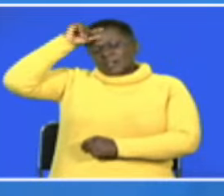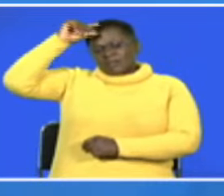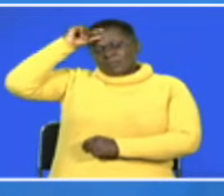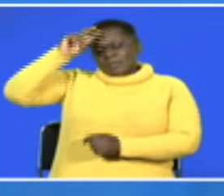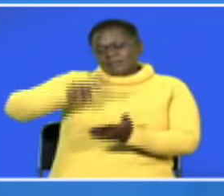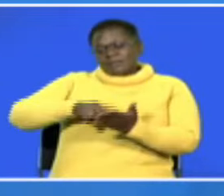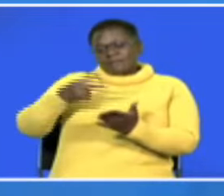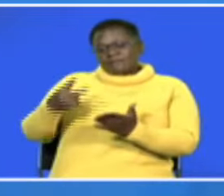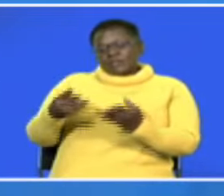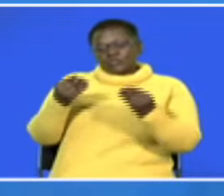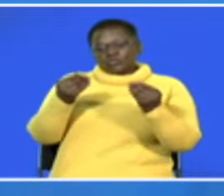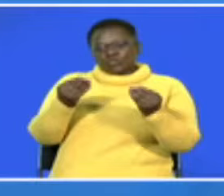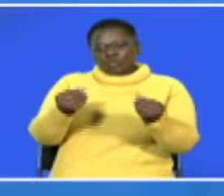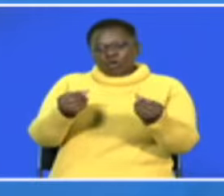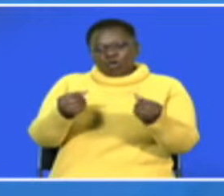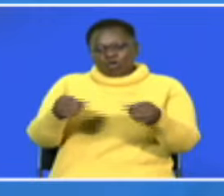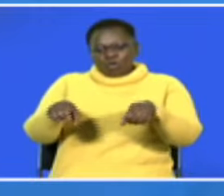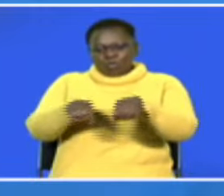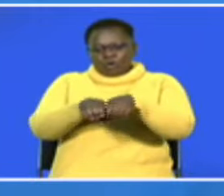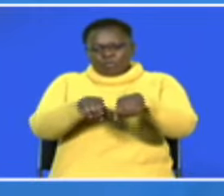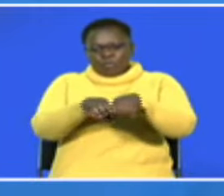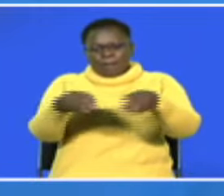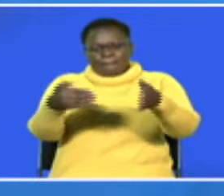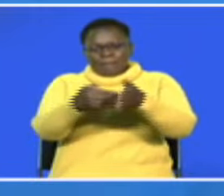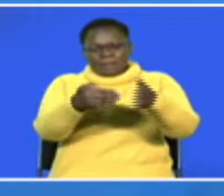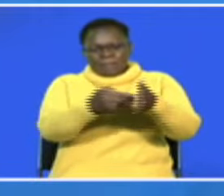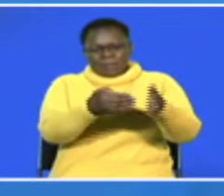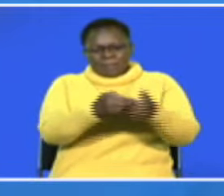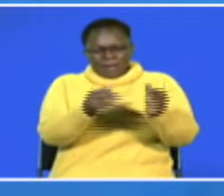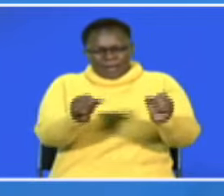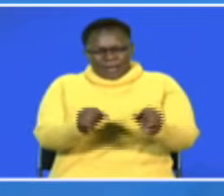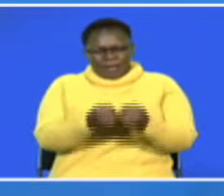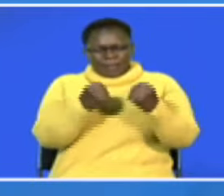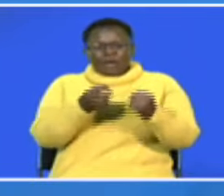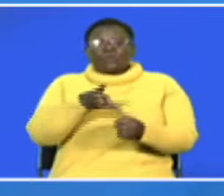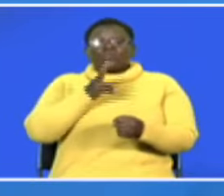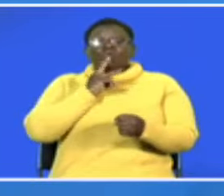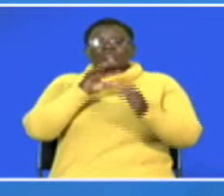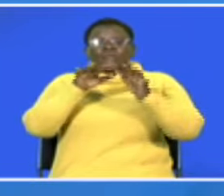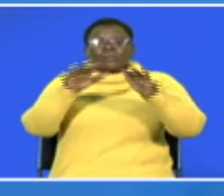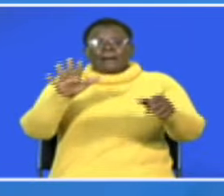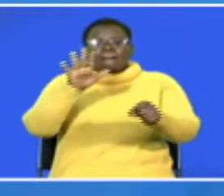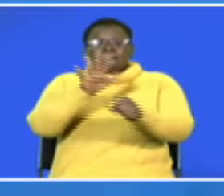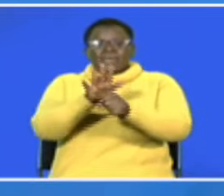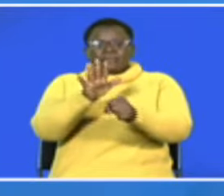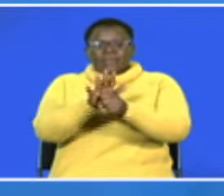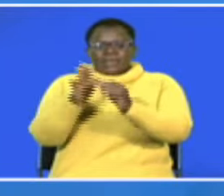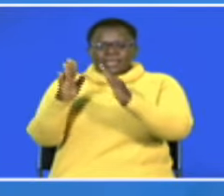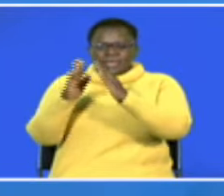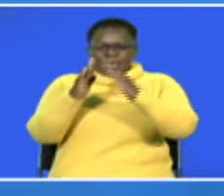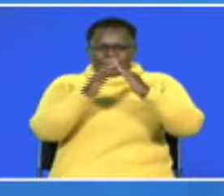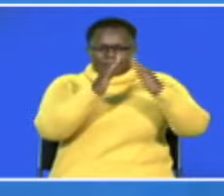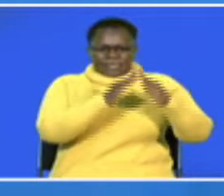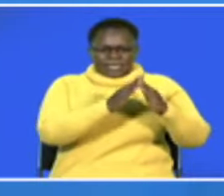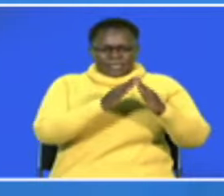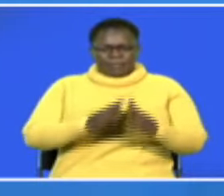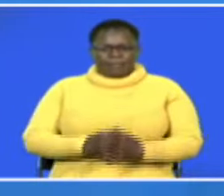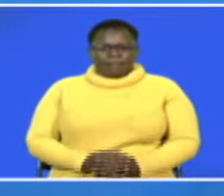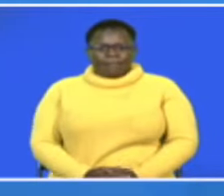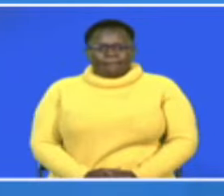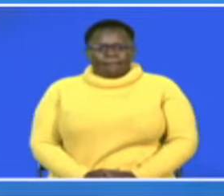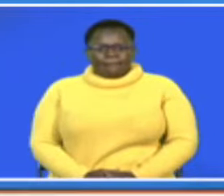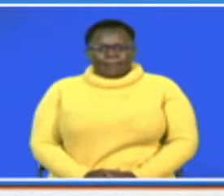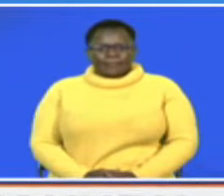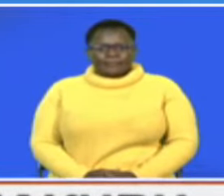of failing to address clogged drainage systems, which has resulted in flooding in several estates. Here is Ken Gashuhi with